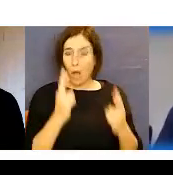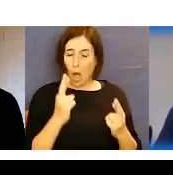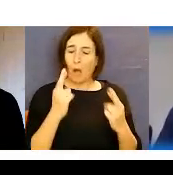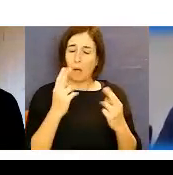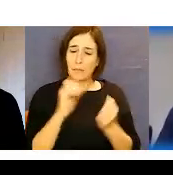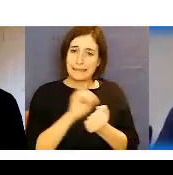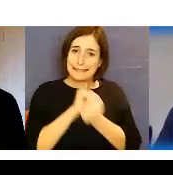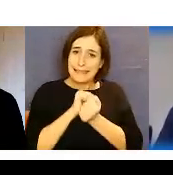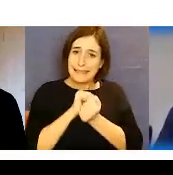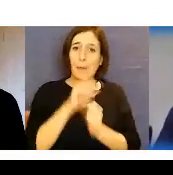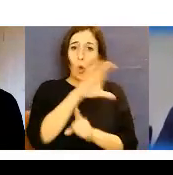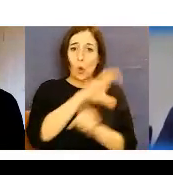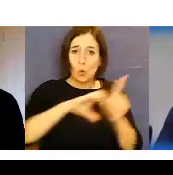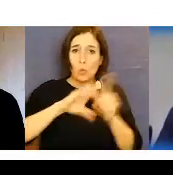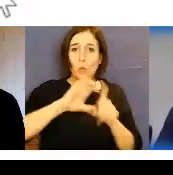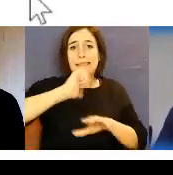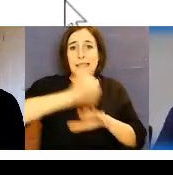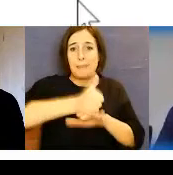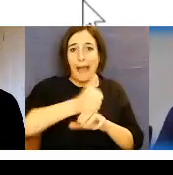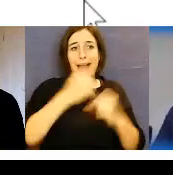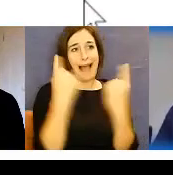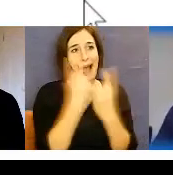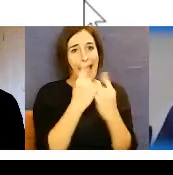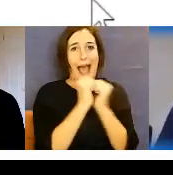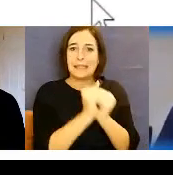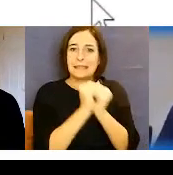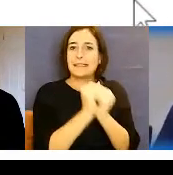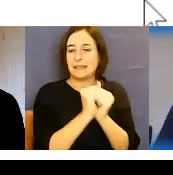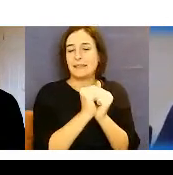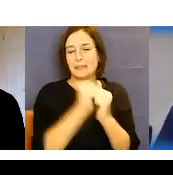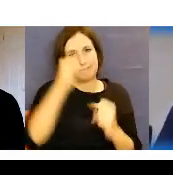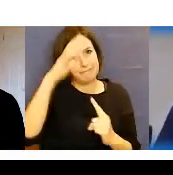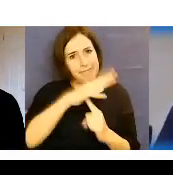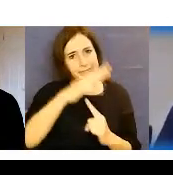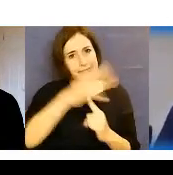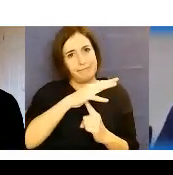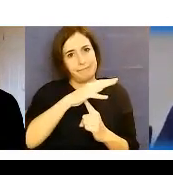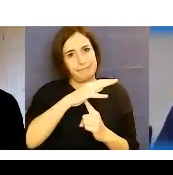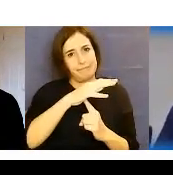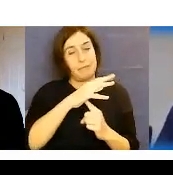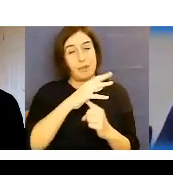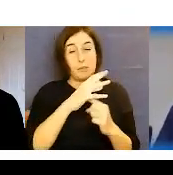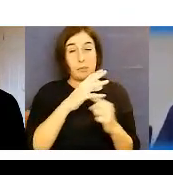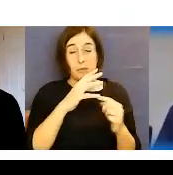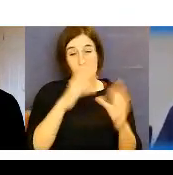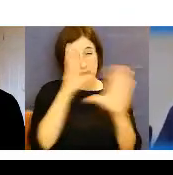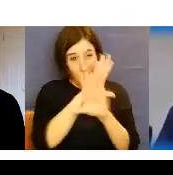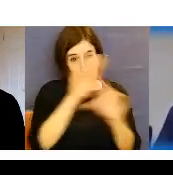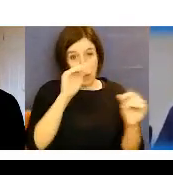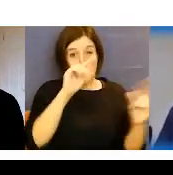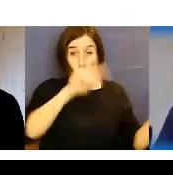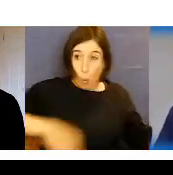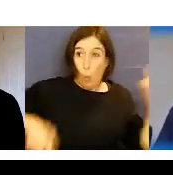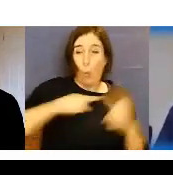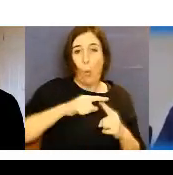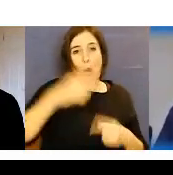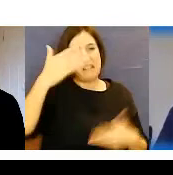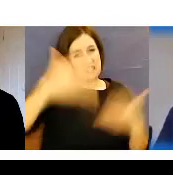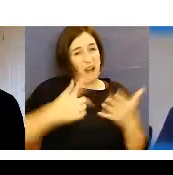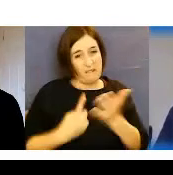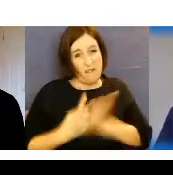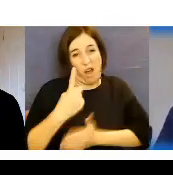really, really crucial for us in the future. But, you know, just to say, you know, everybody else throughout the country, you know, is suffering, and hopefully we can work